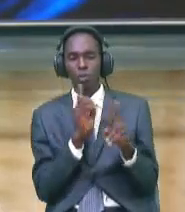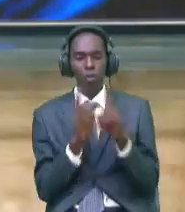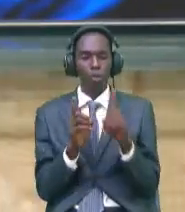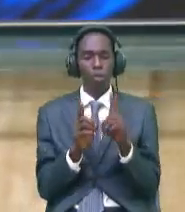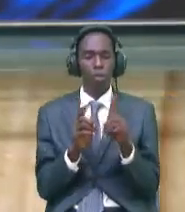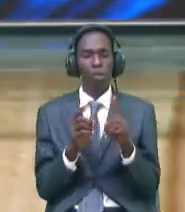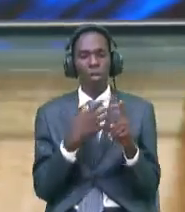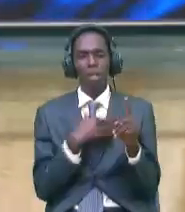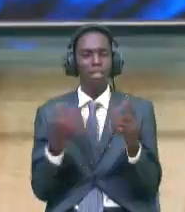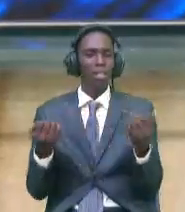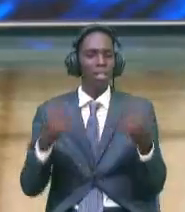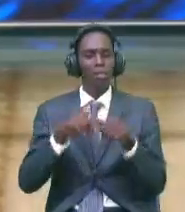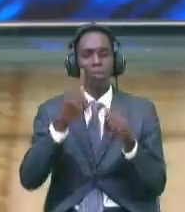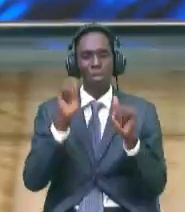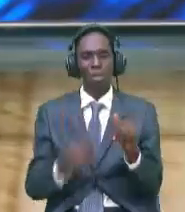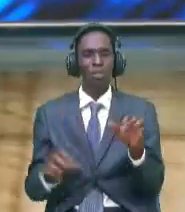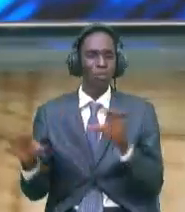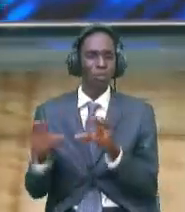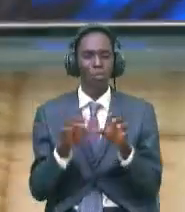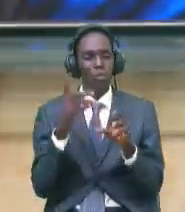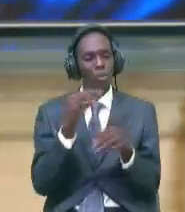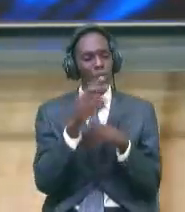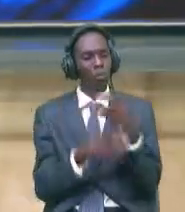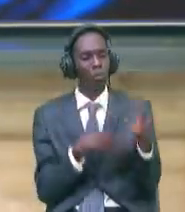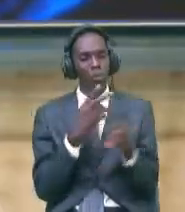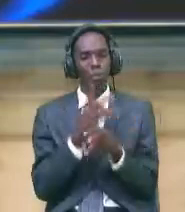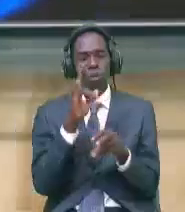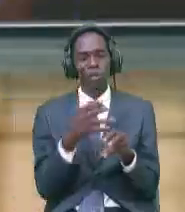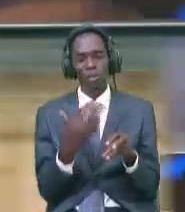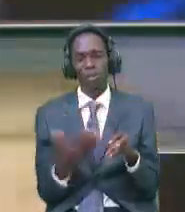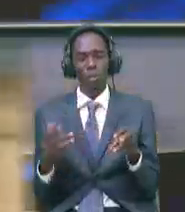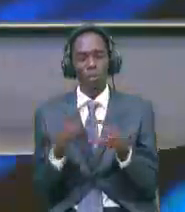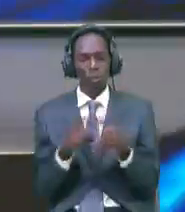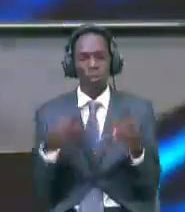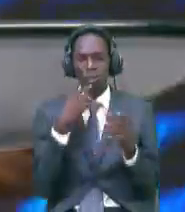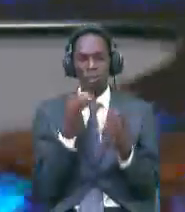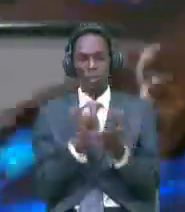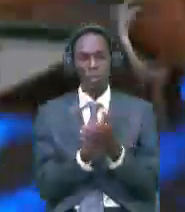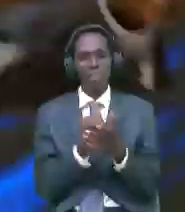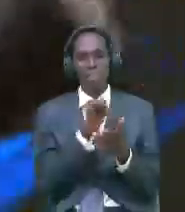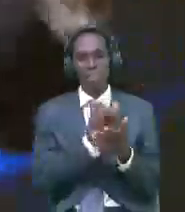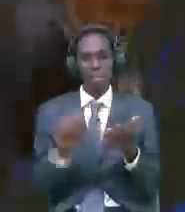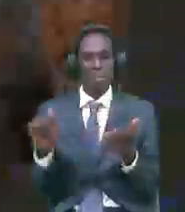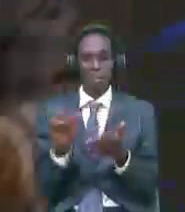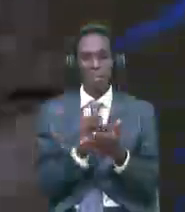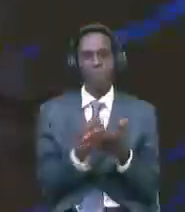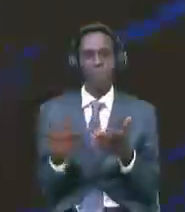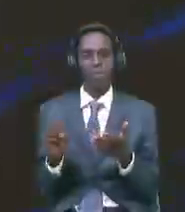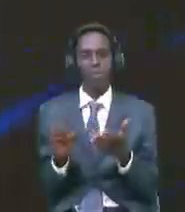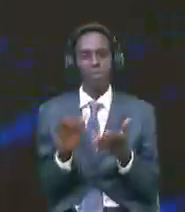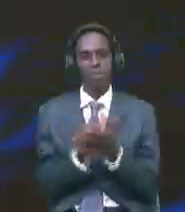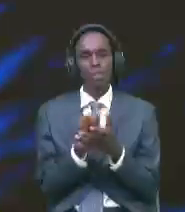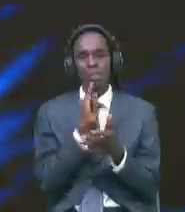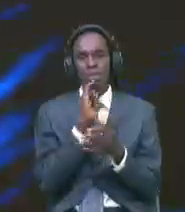an outward thing that's before man. This one is saint, the one that is called out